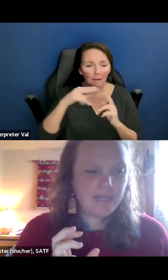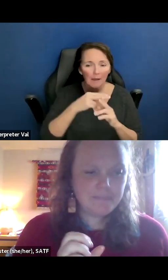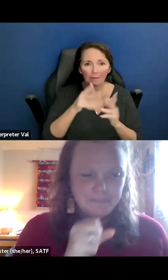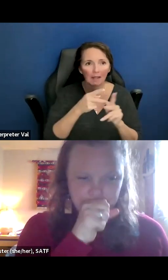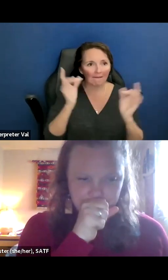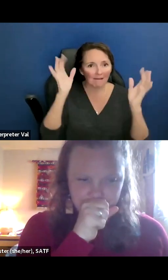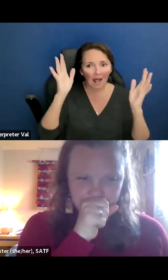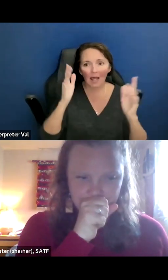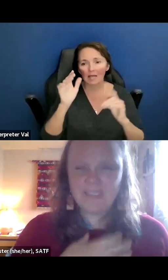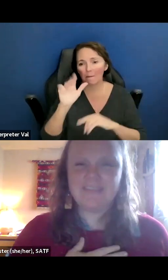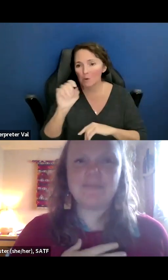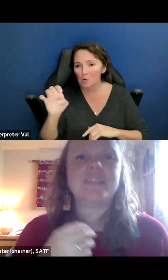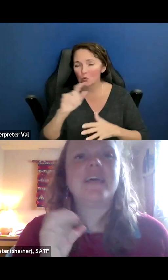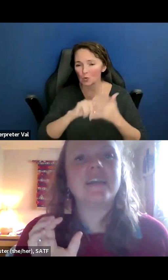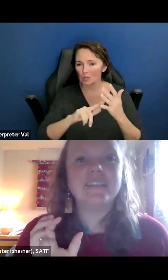to,